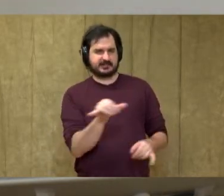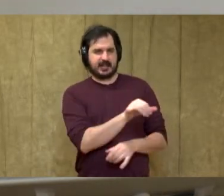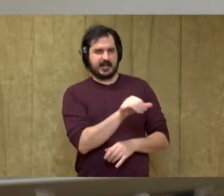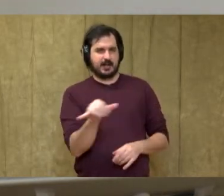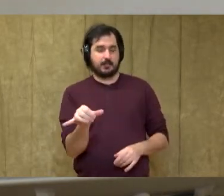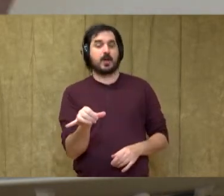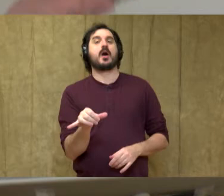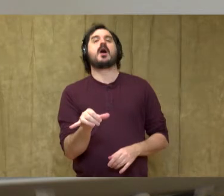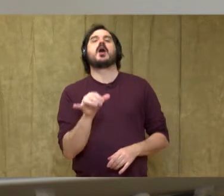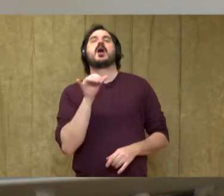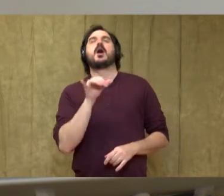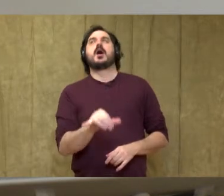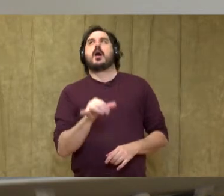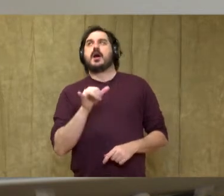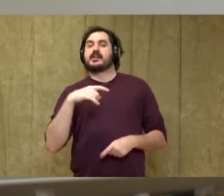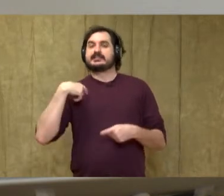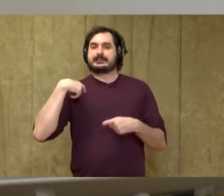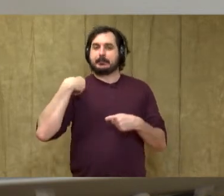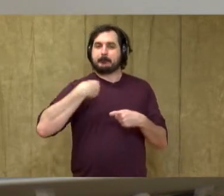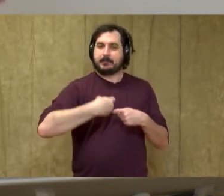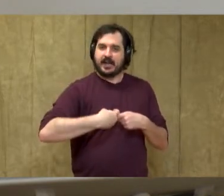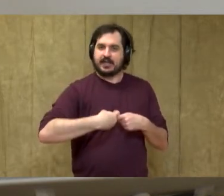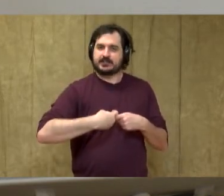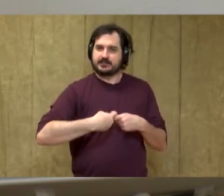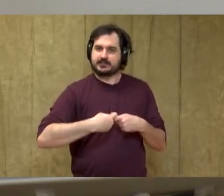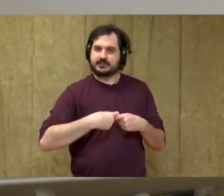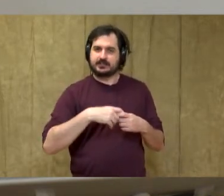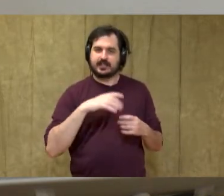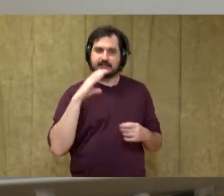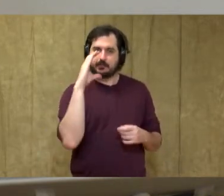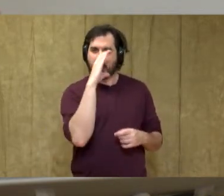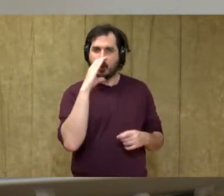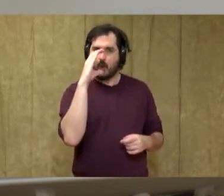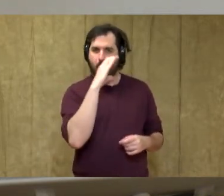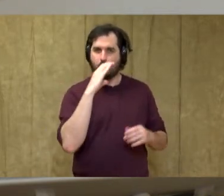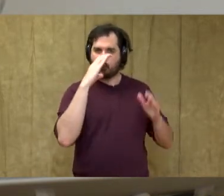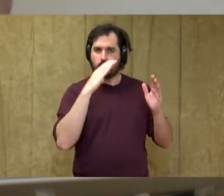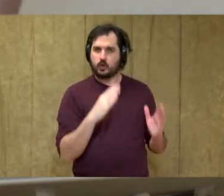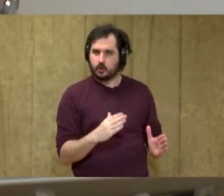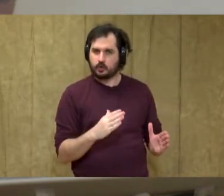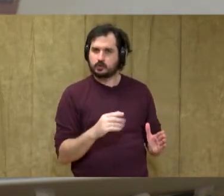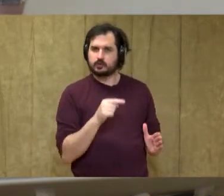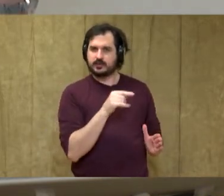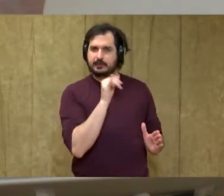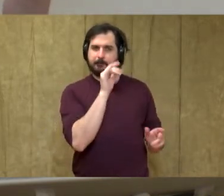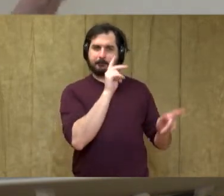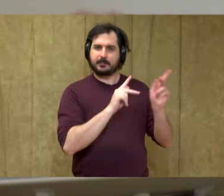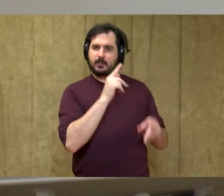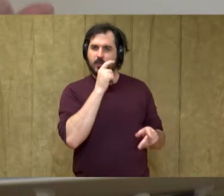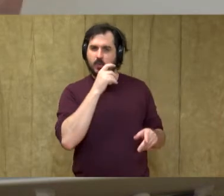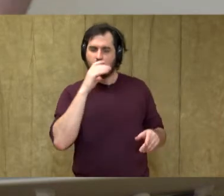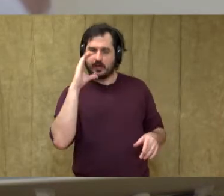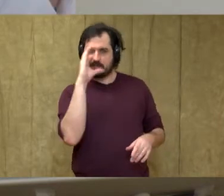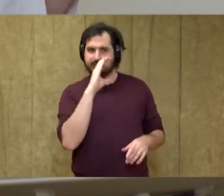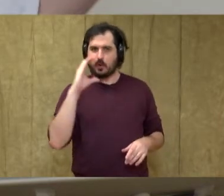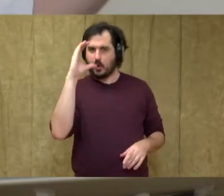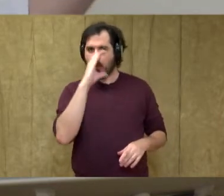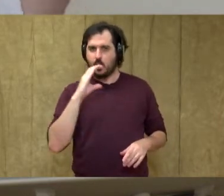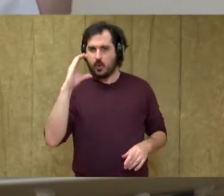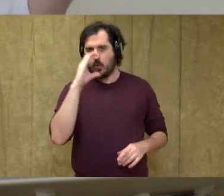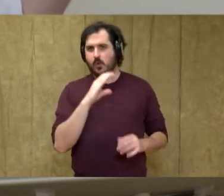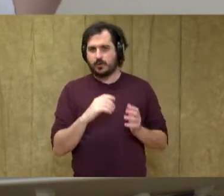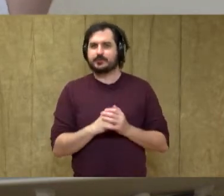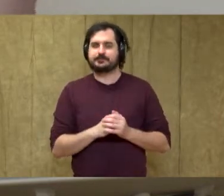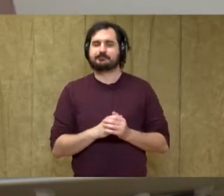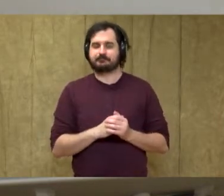are people who explore, and then Spain, that's a country, that's where Spain, so Spanish